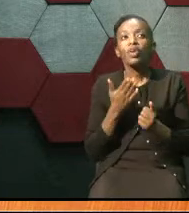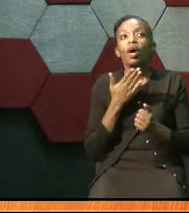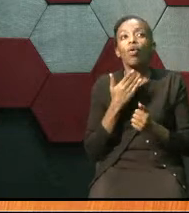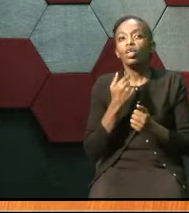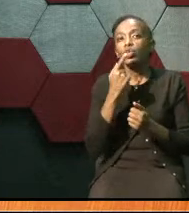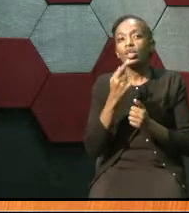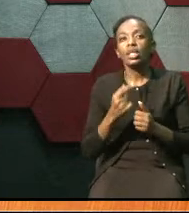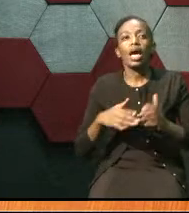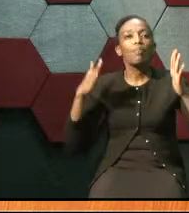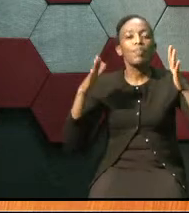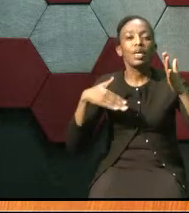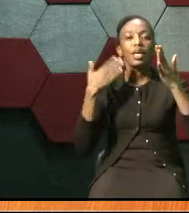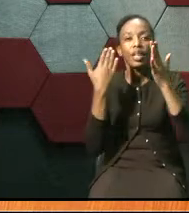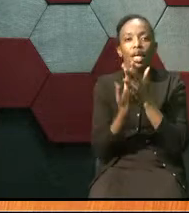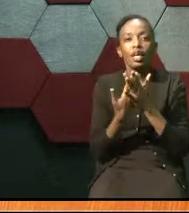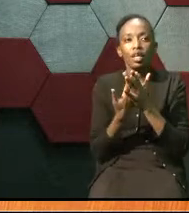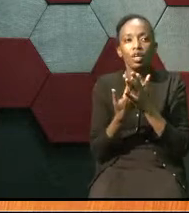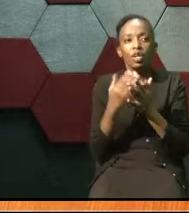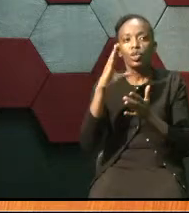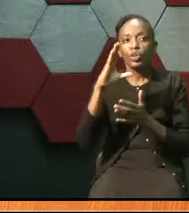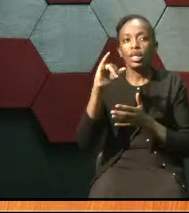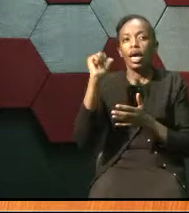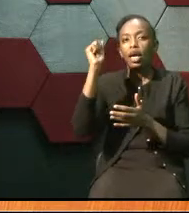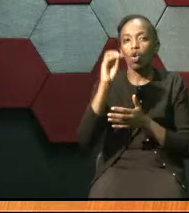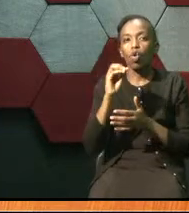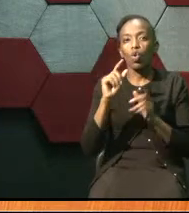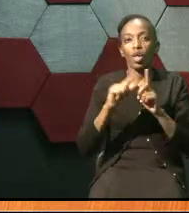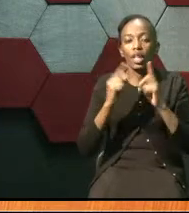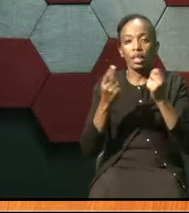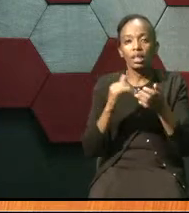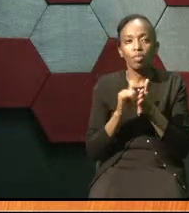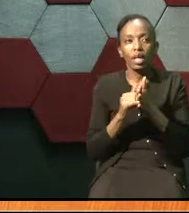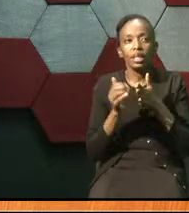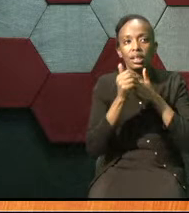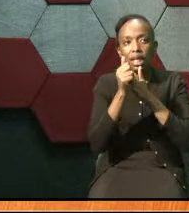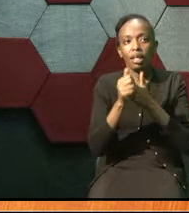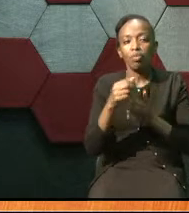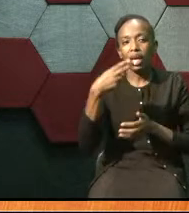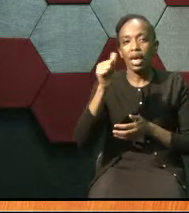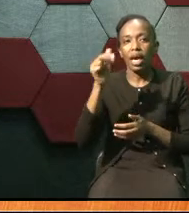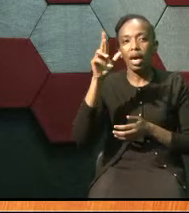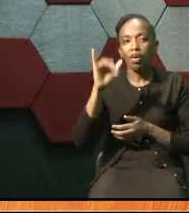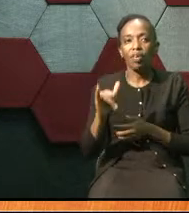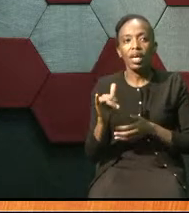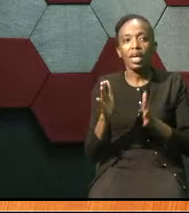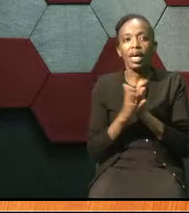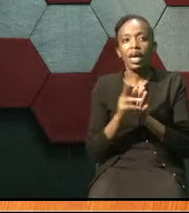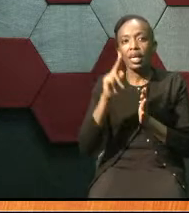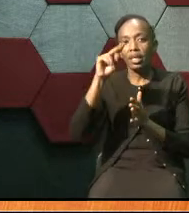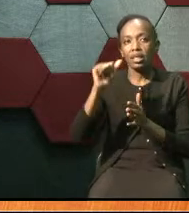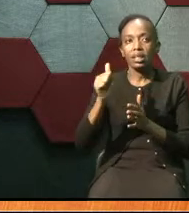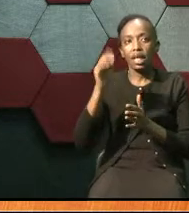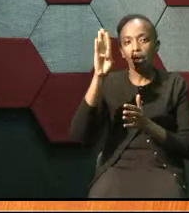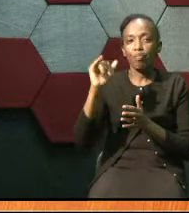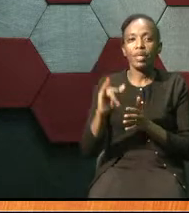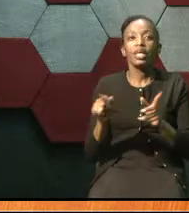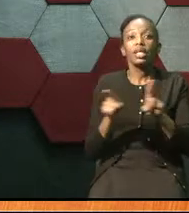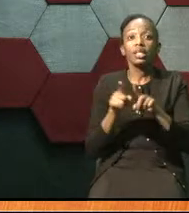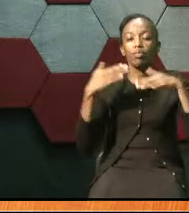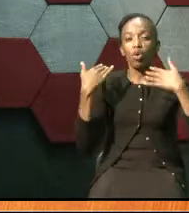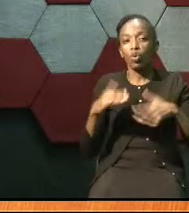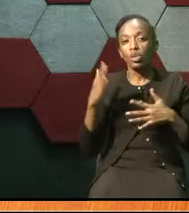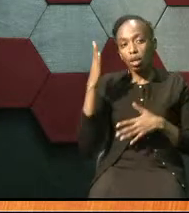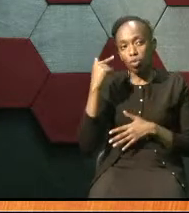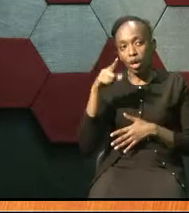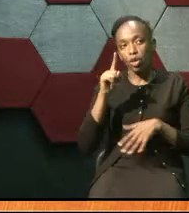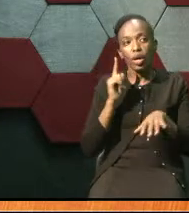like to say a big thank you to CIO, the team that is led by Harry and Jambi, and you are awesome. Because